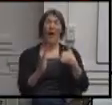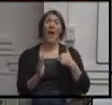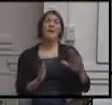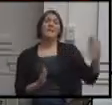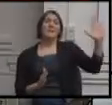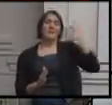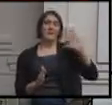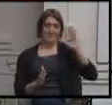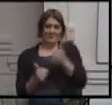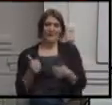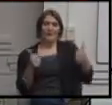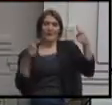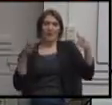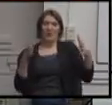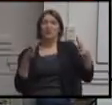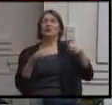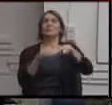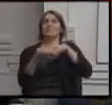director of the Downtown Alliance.